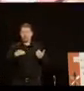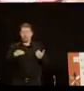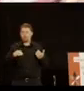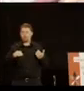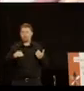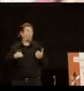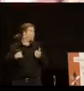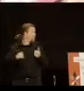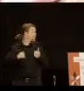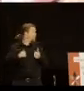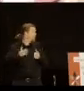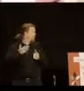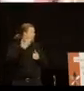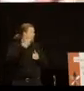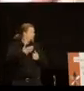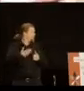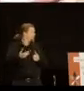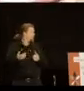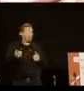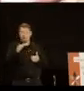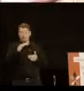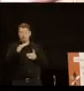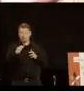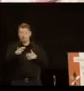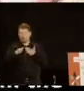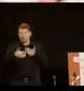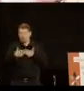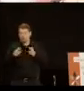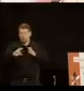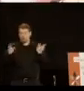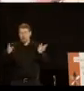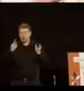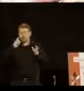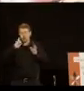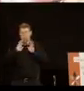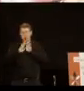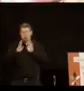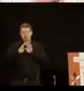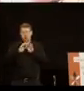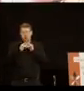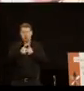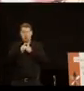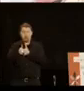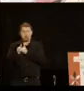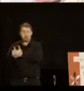Thank you. Are you all ready for door prizes?